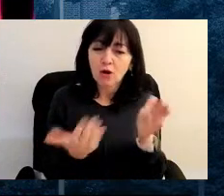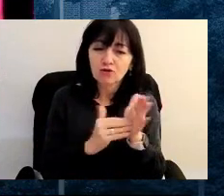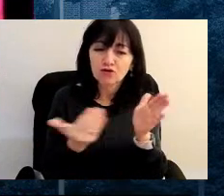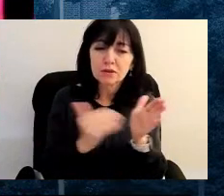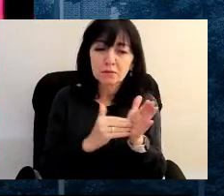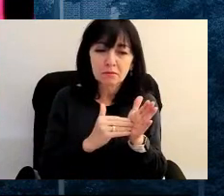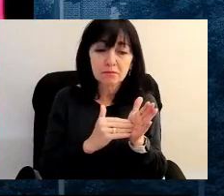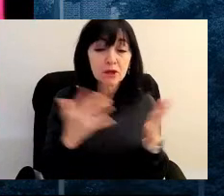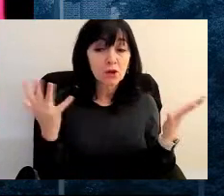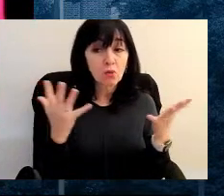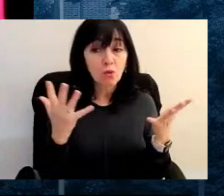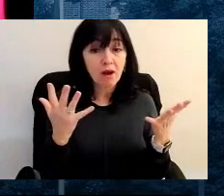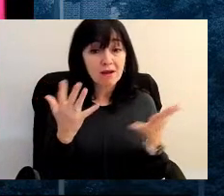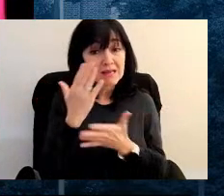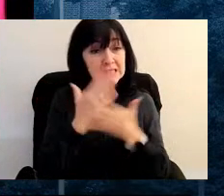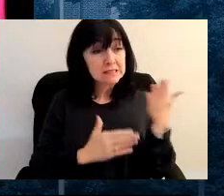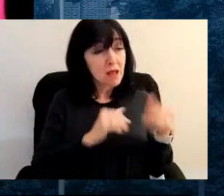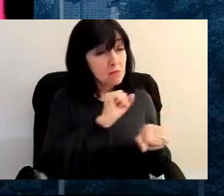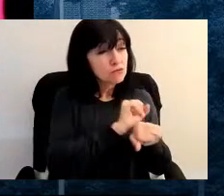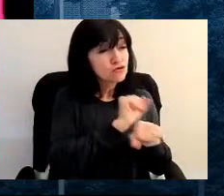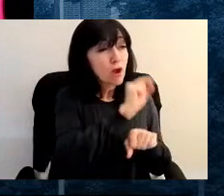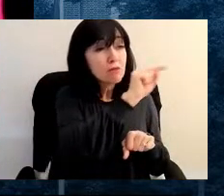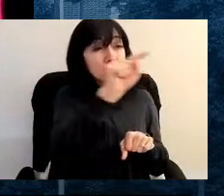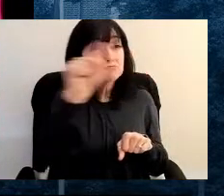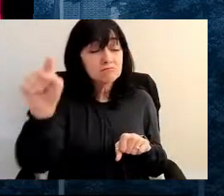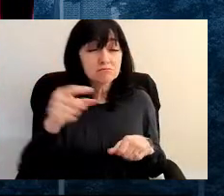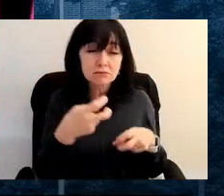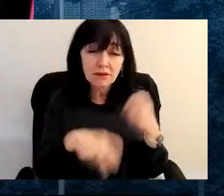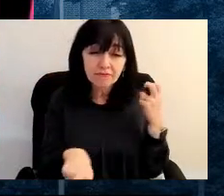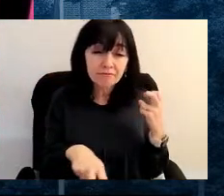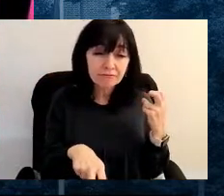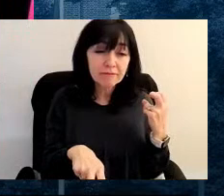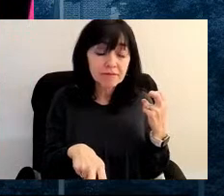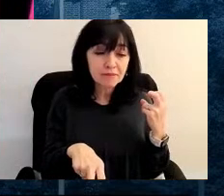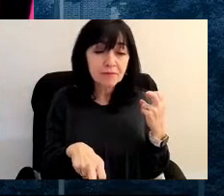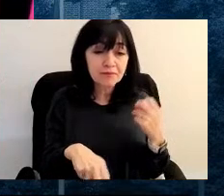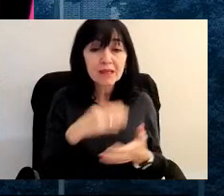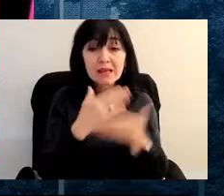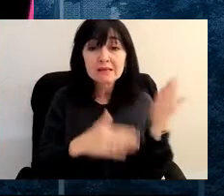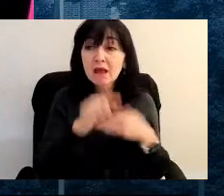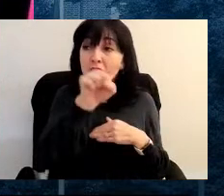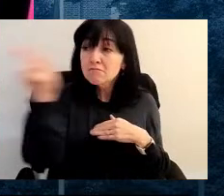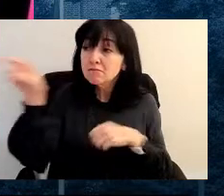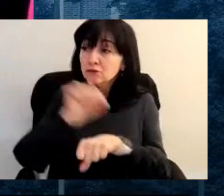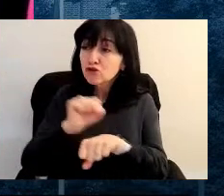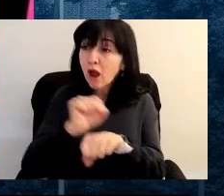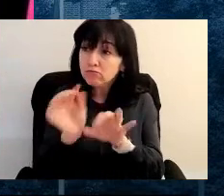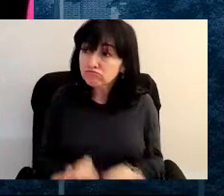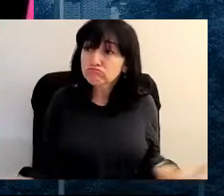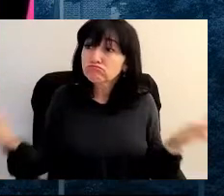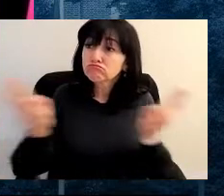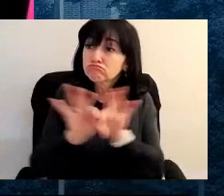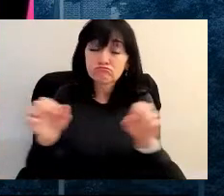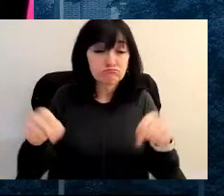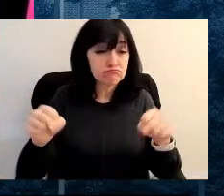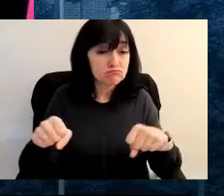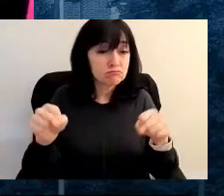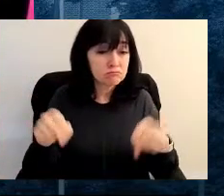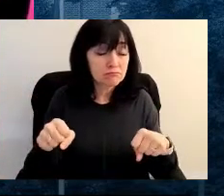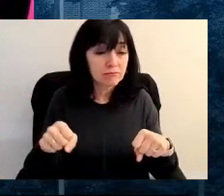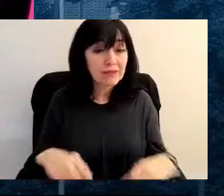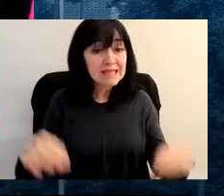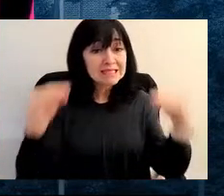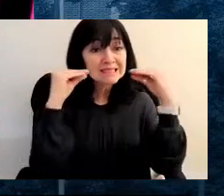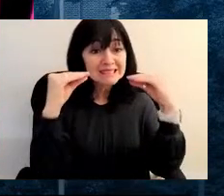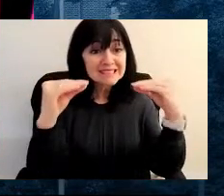that some jobs are really hard, some jobs are really important, and teaching is